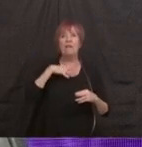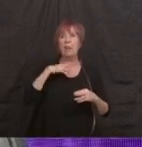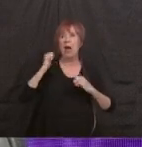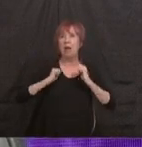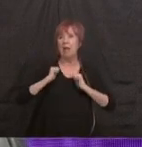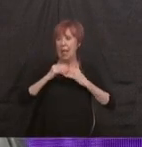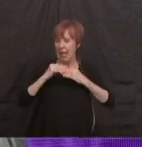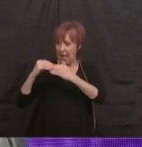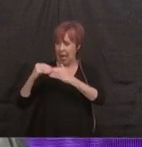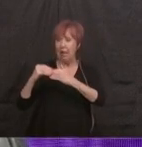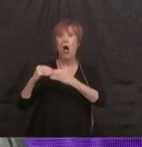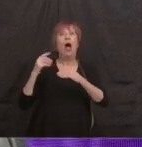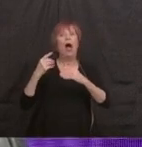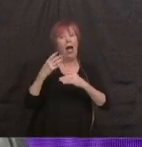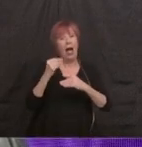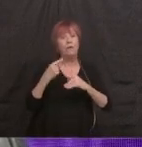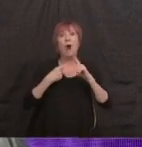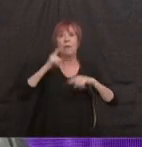leads from very diverse backgrounds,